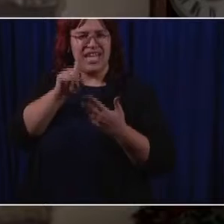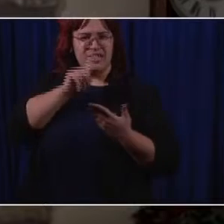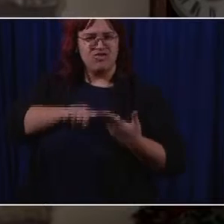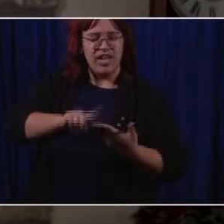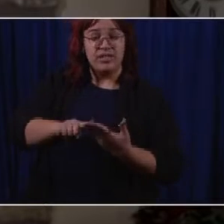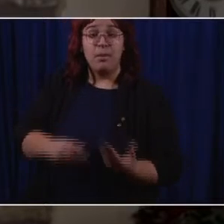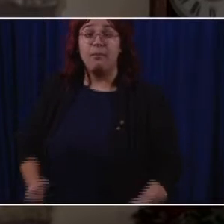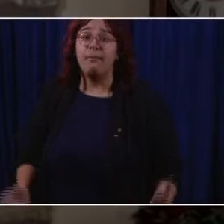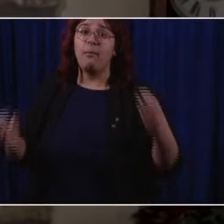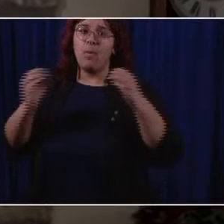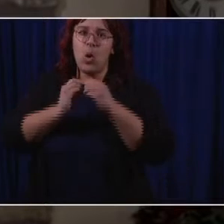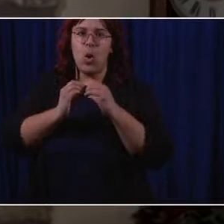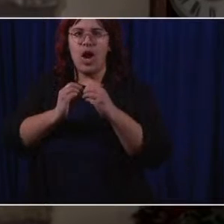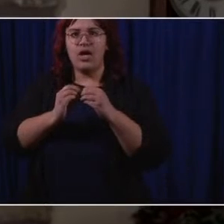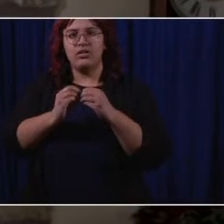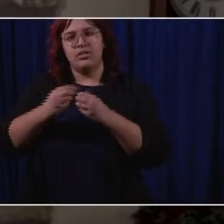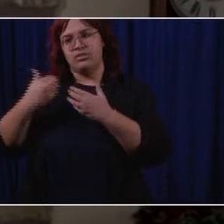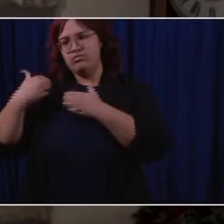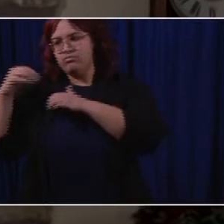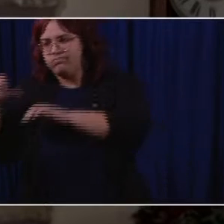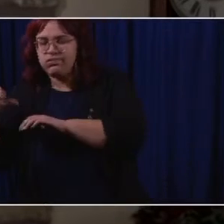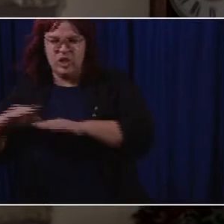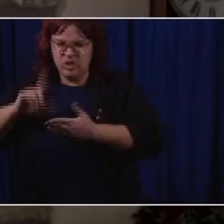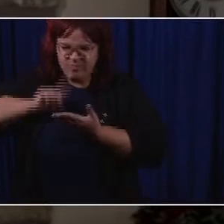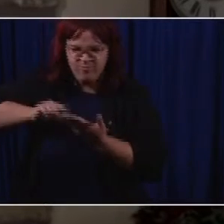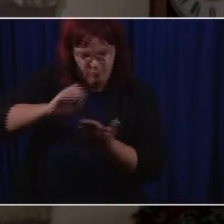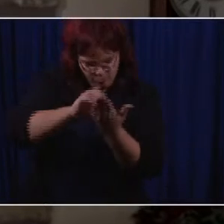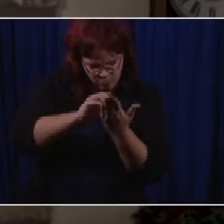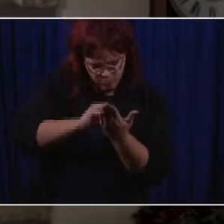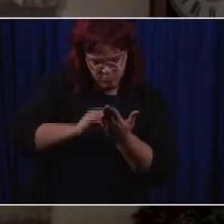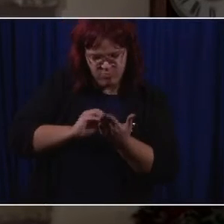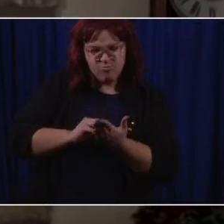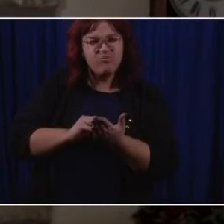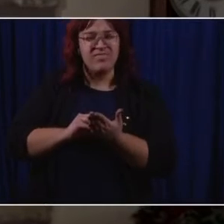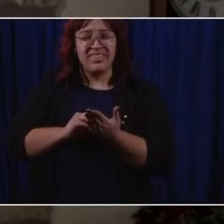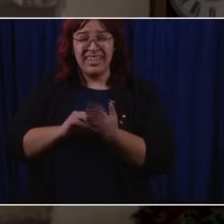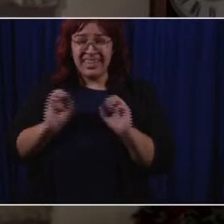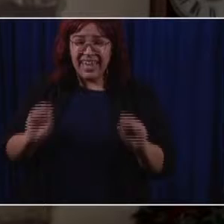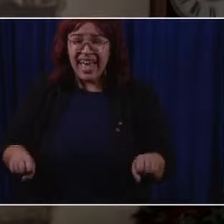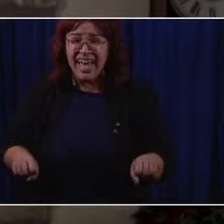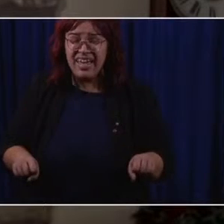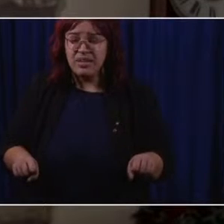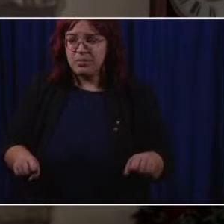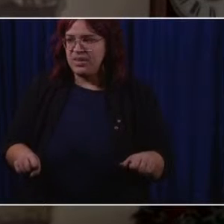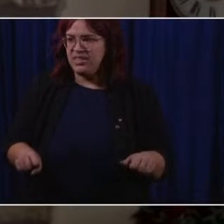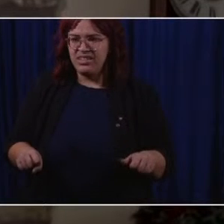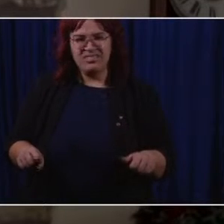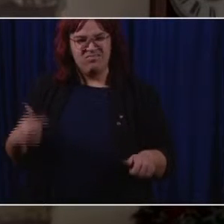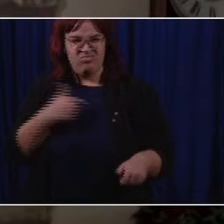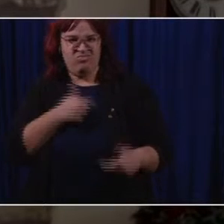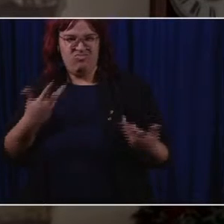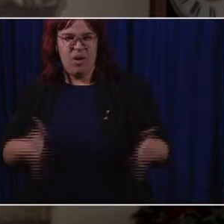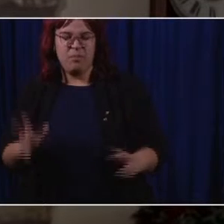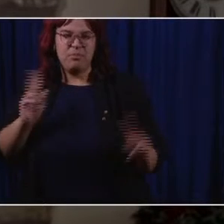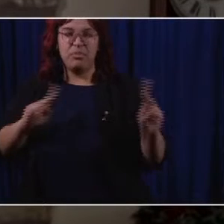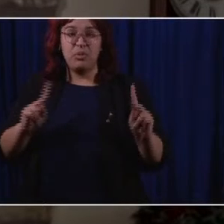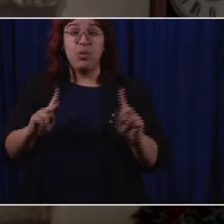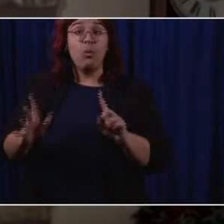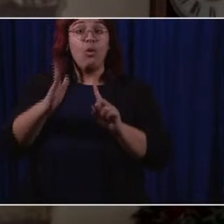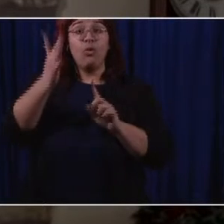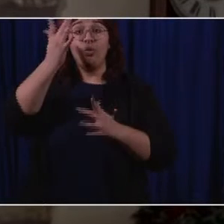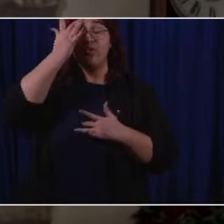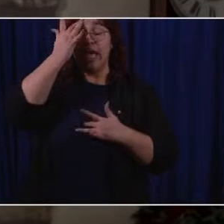sure that people who have COVID or who have been around people who have COVID are not out there spreading it, particularly